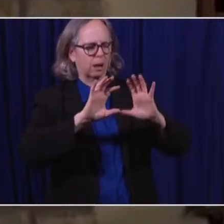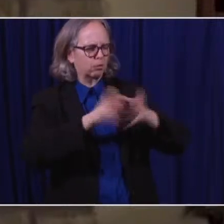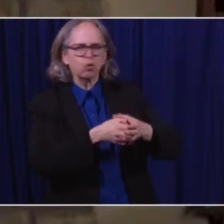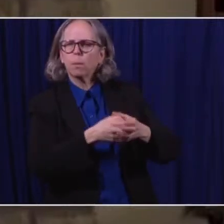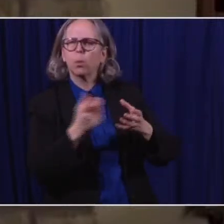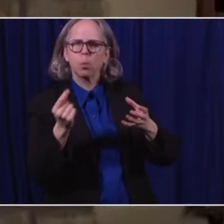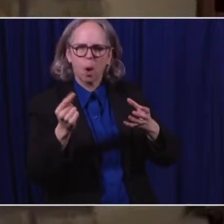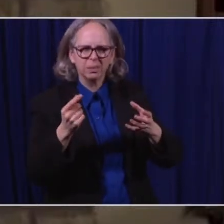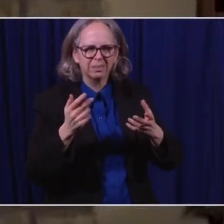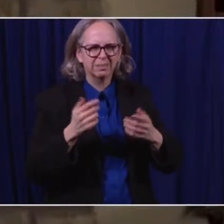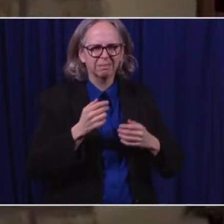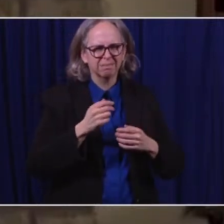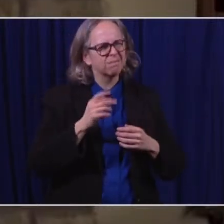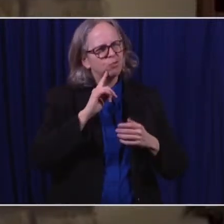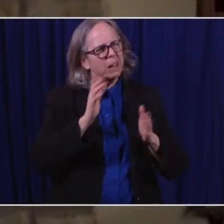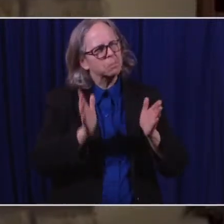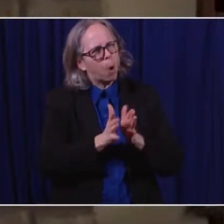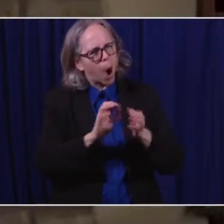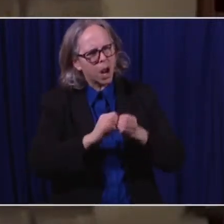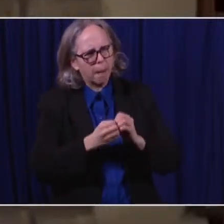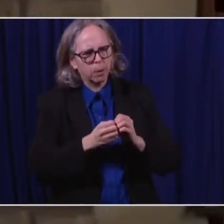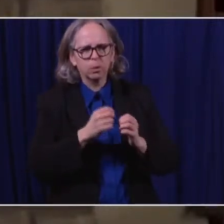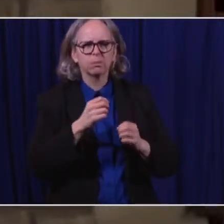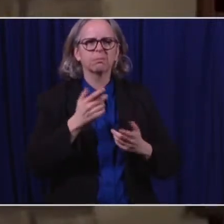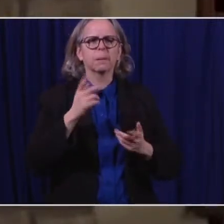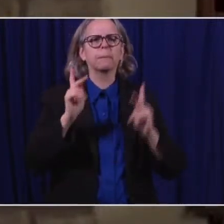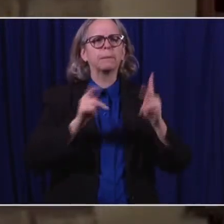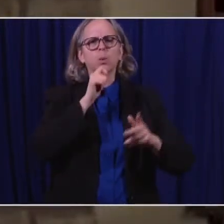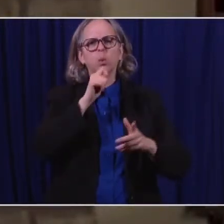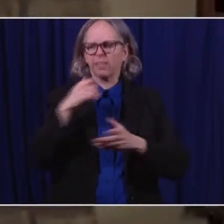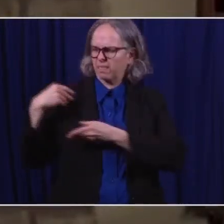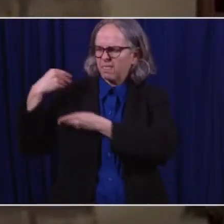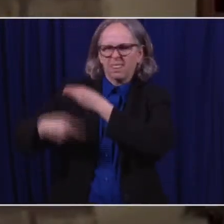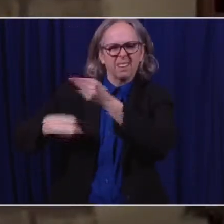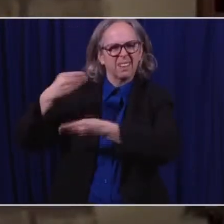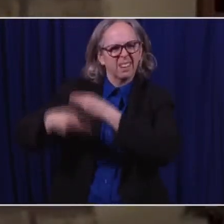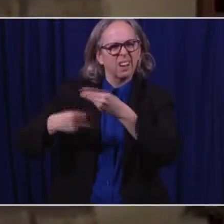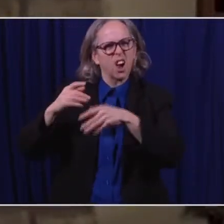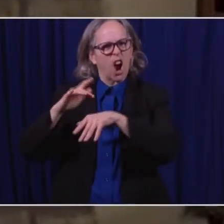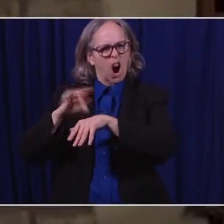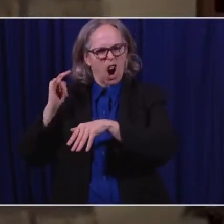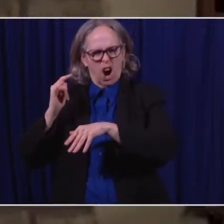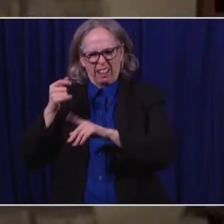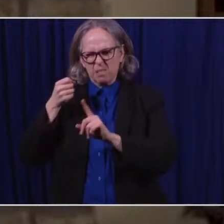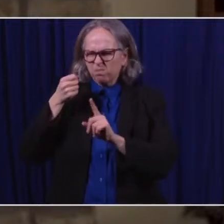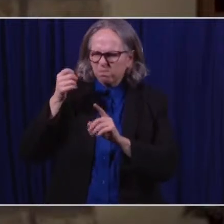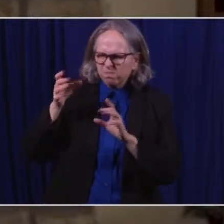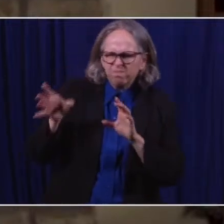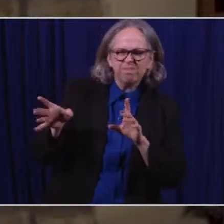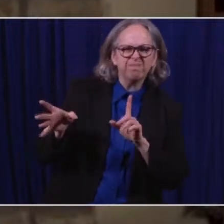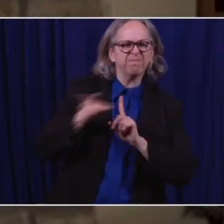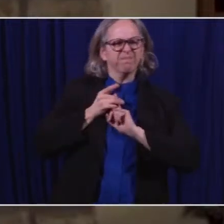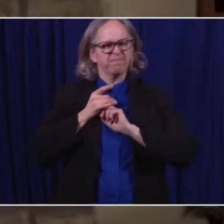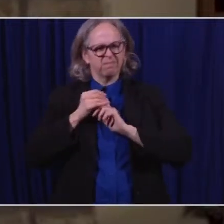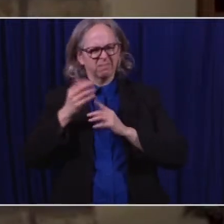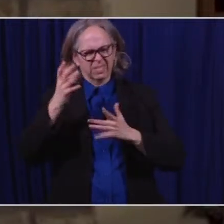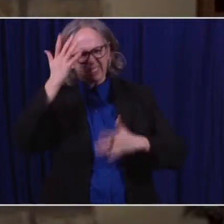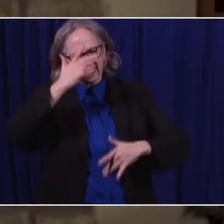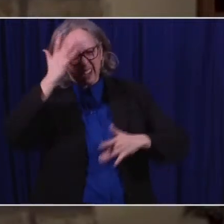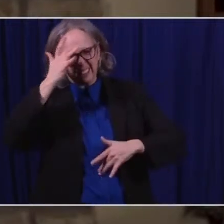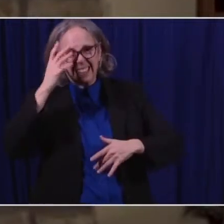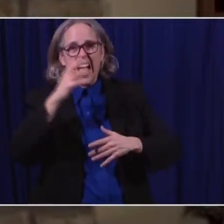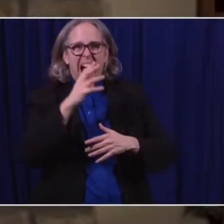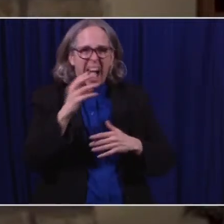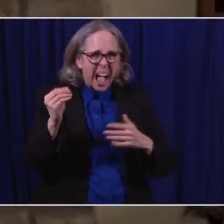group who have congenital, early onset, or inherited medical conditions, and for the next